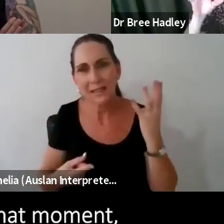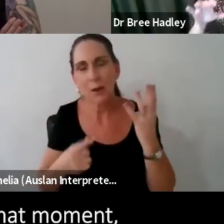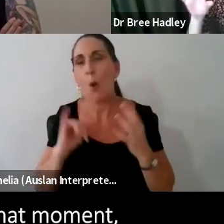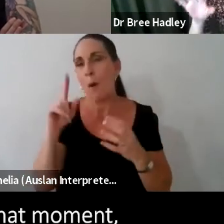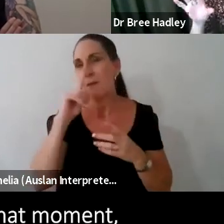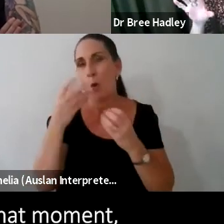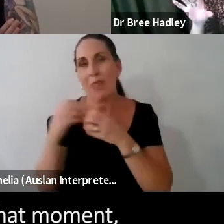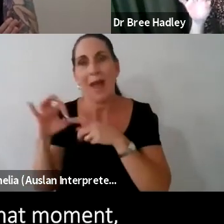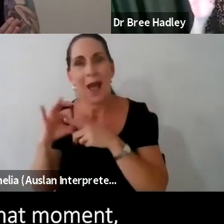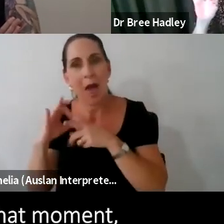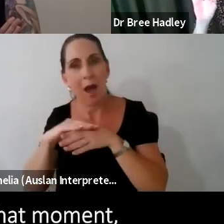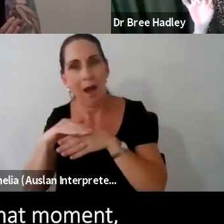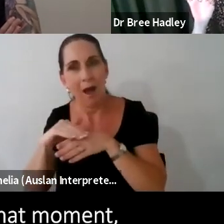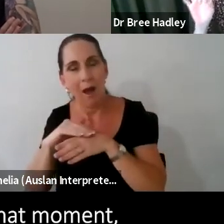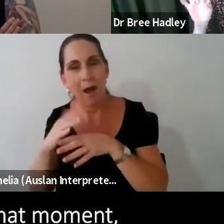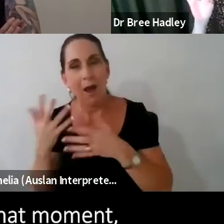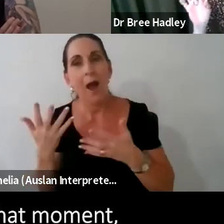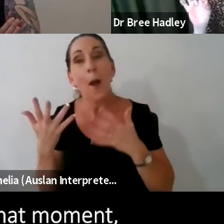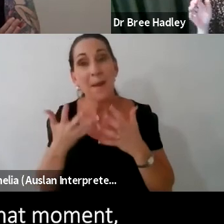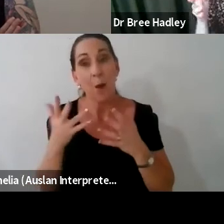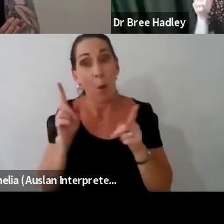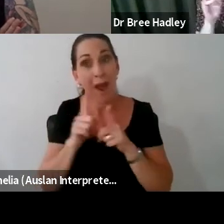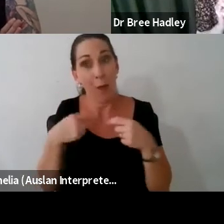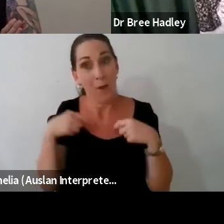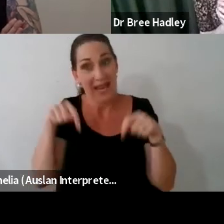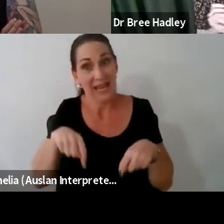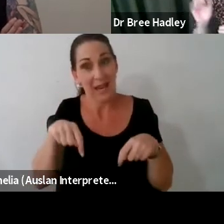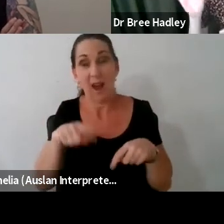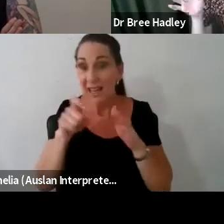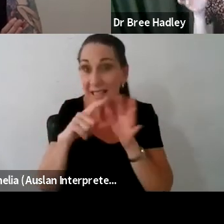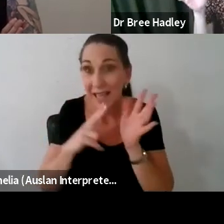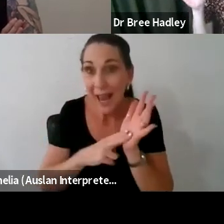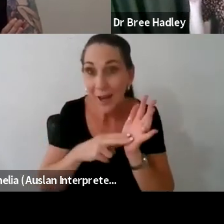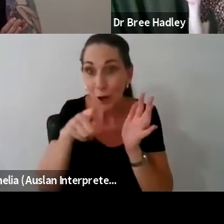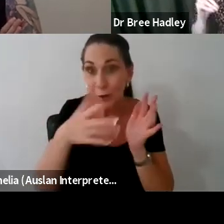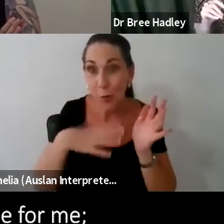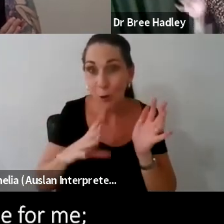while we're in that moment, we need to have these. Dan, do you want to chime back in?